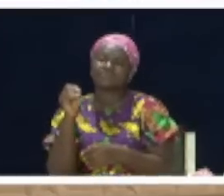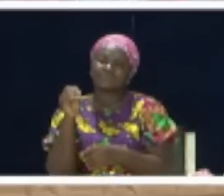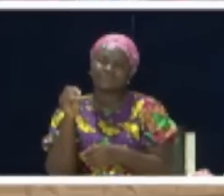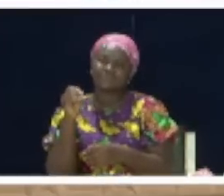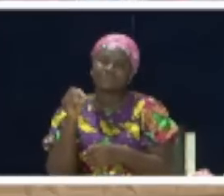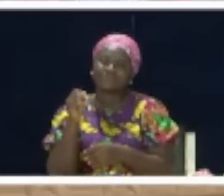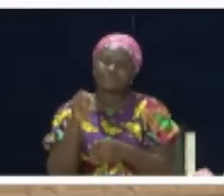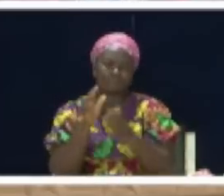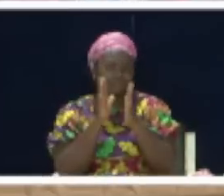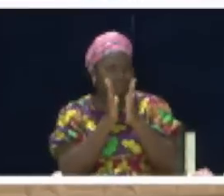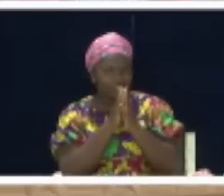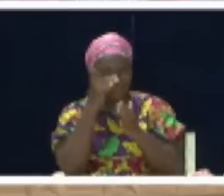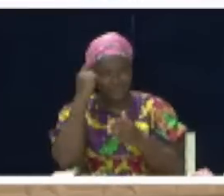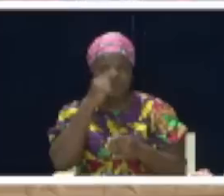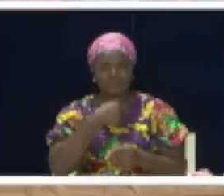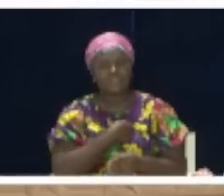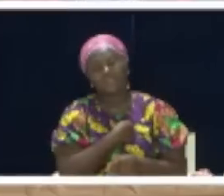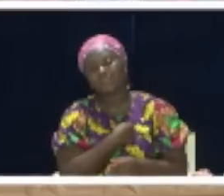pray for me,